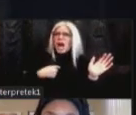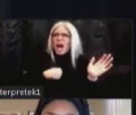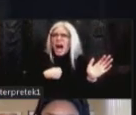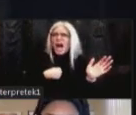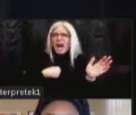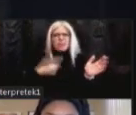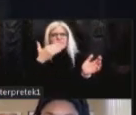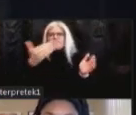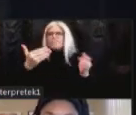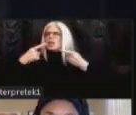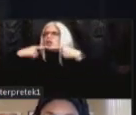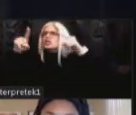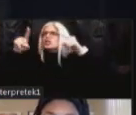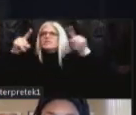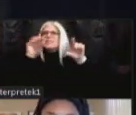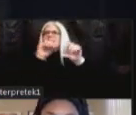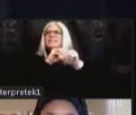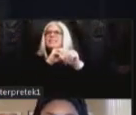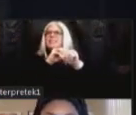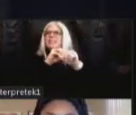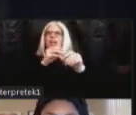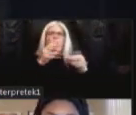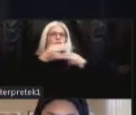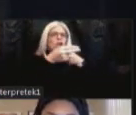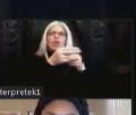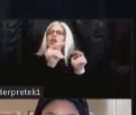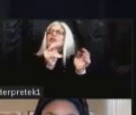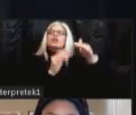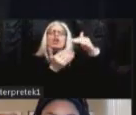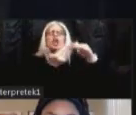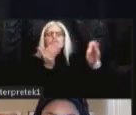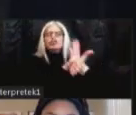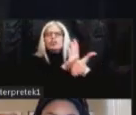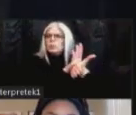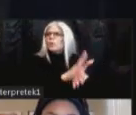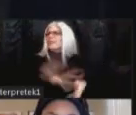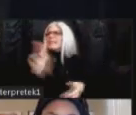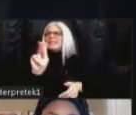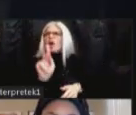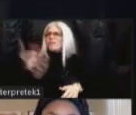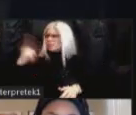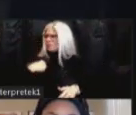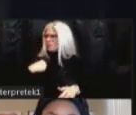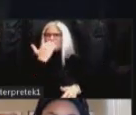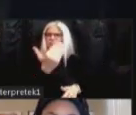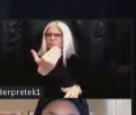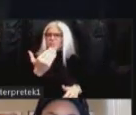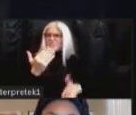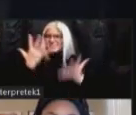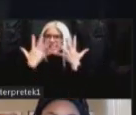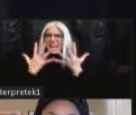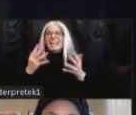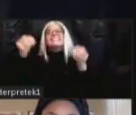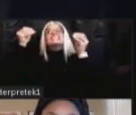school and kindergarten and 1st grade. It's sad to say, but the teachers tend to dote on kids who show up with